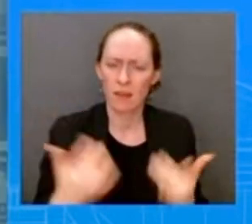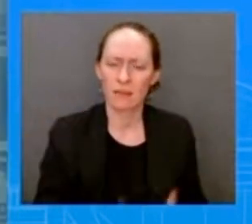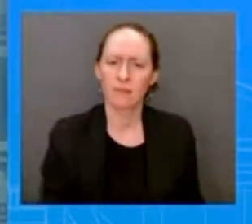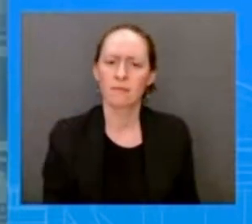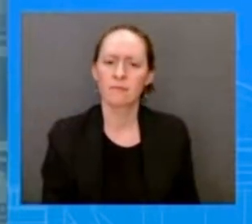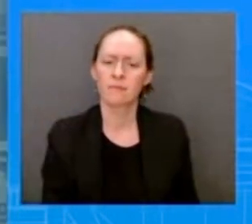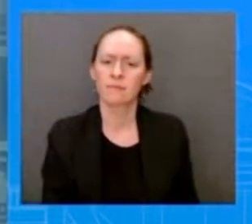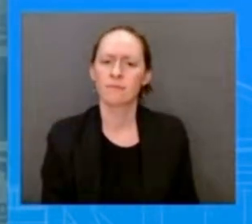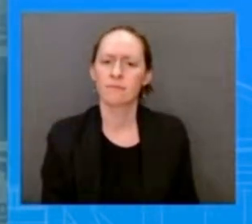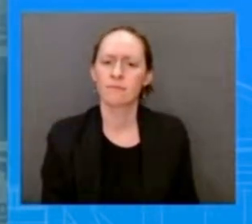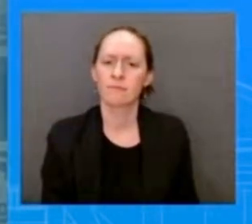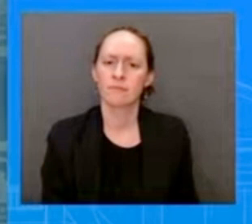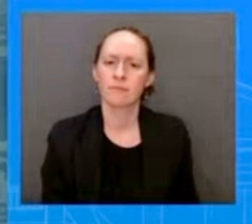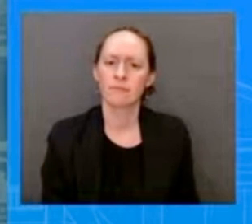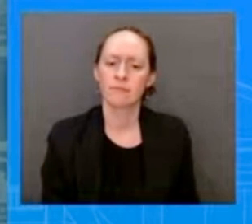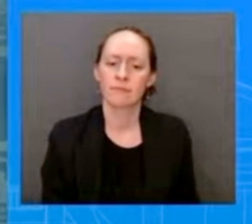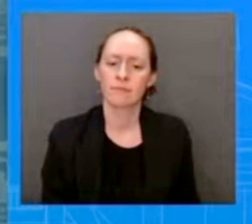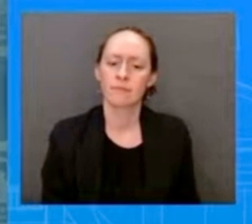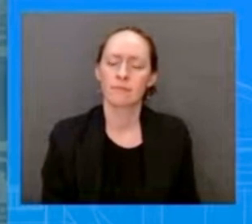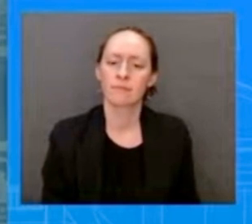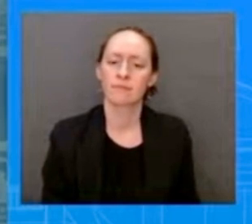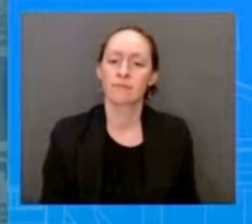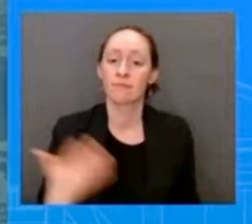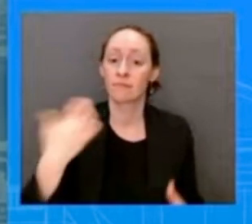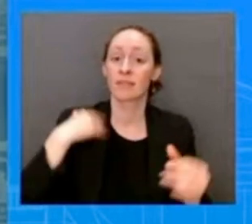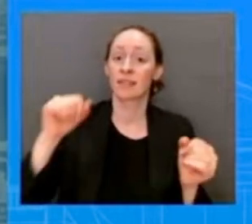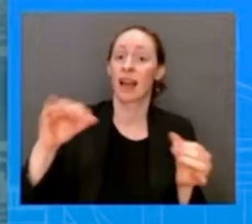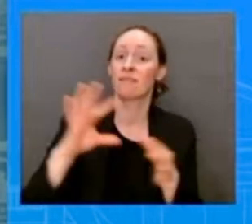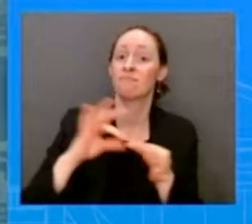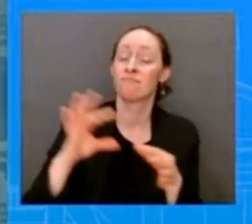said himself, and just repeat that, which is